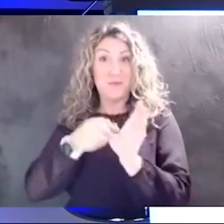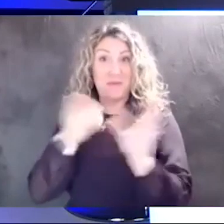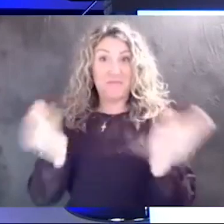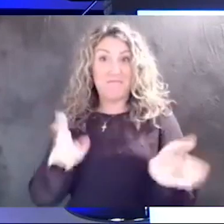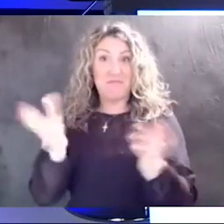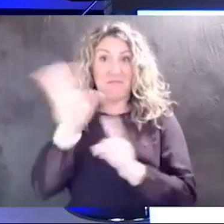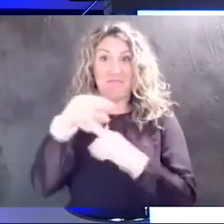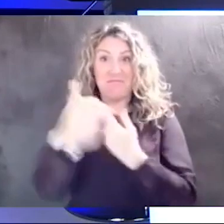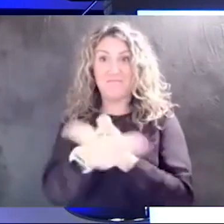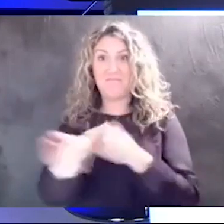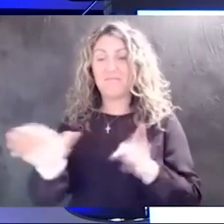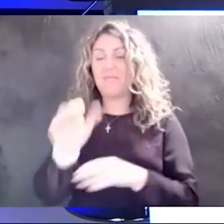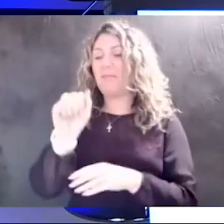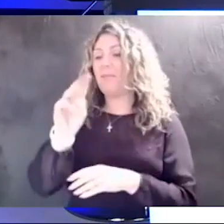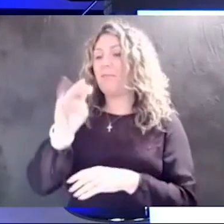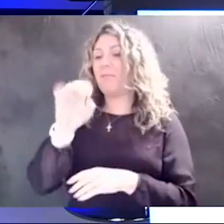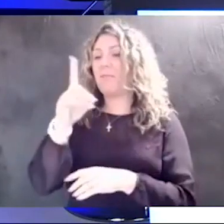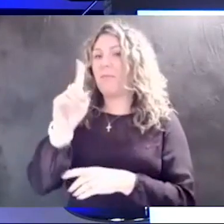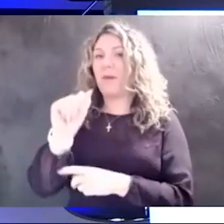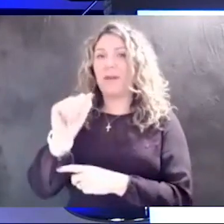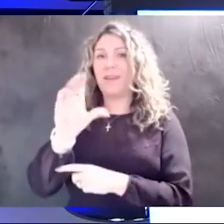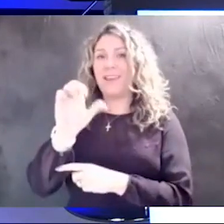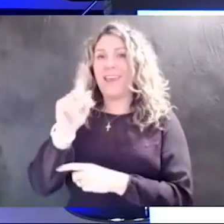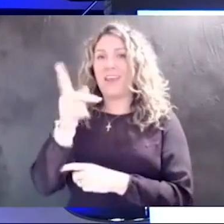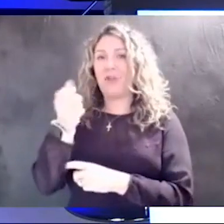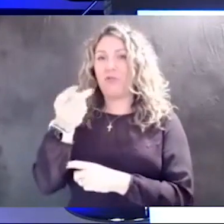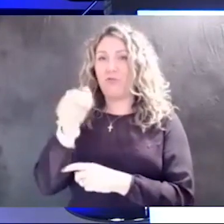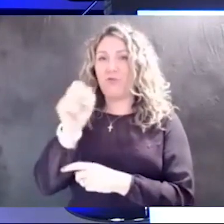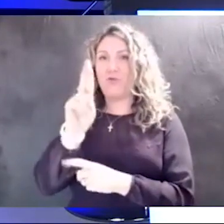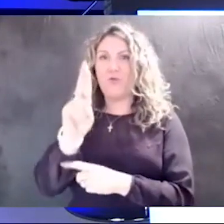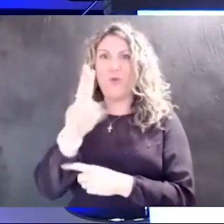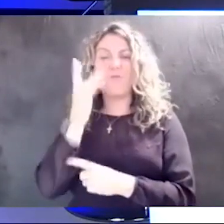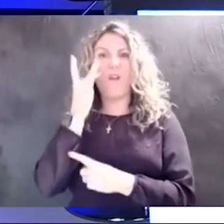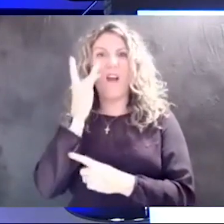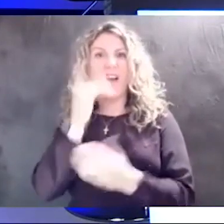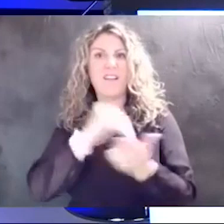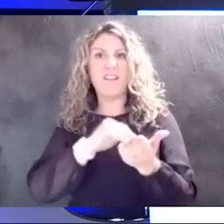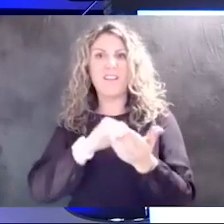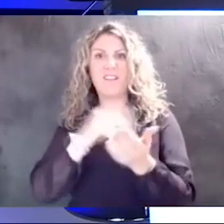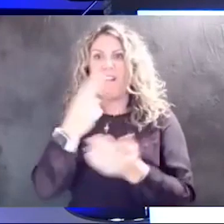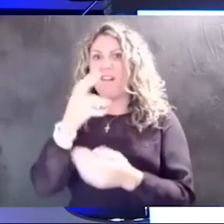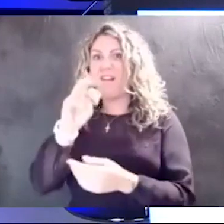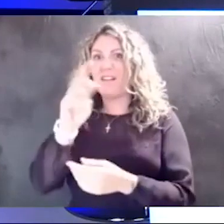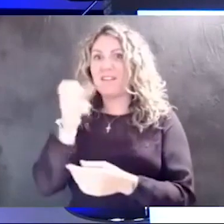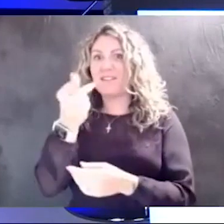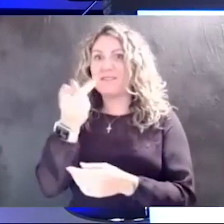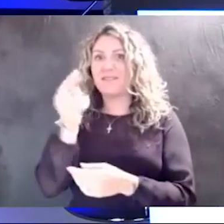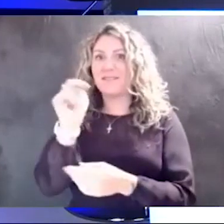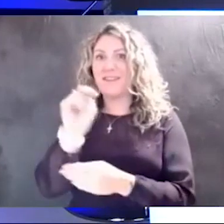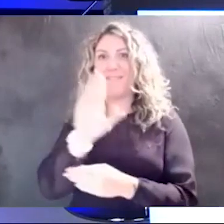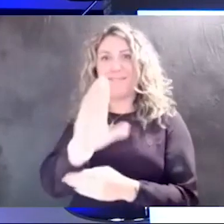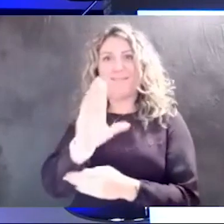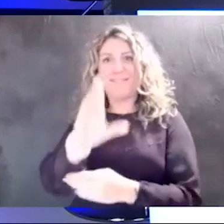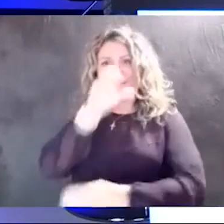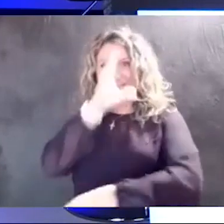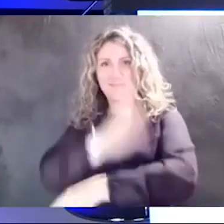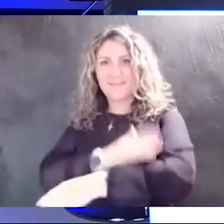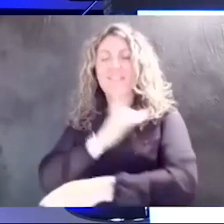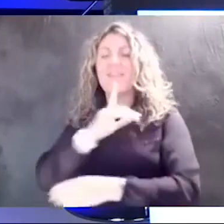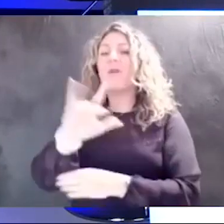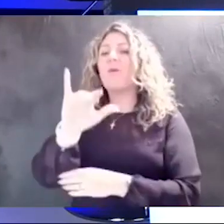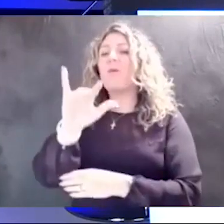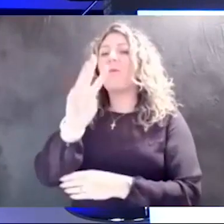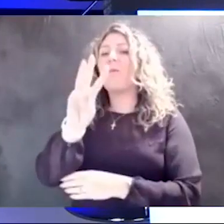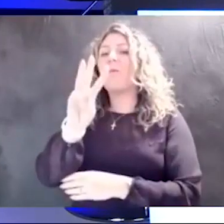Amanda Cackler, because Dr. Hawkinson's son, Wyatt, has advanced in his soccer play. And the game is happening right